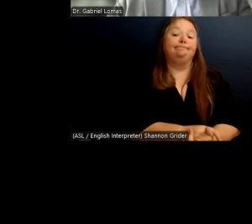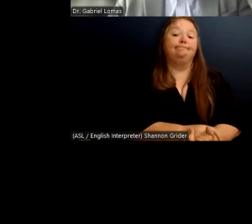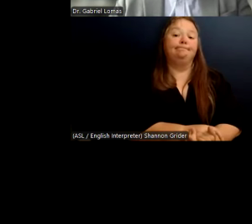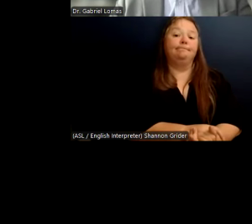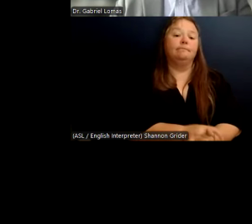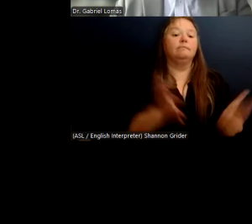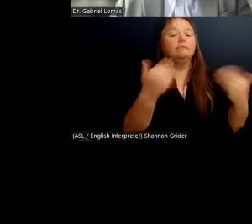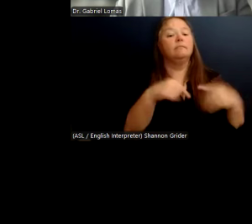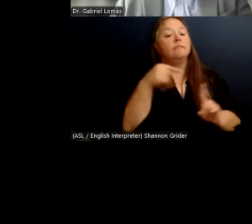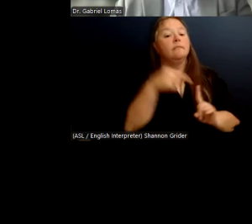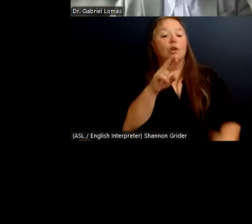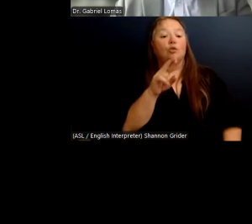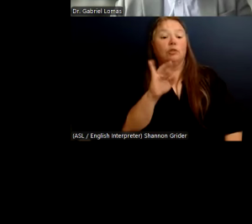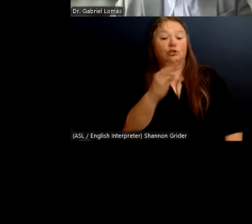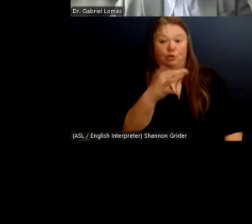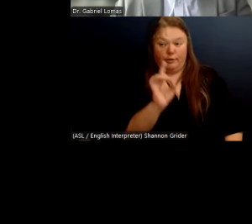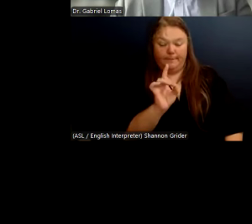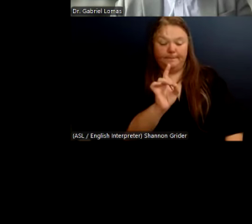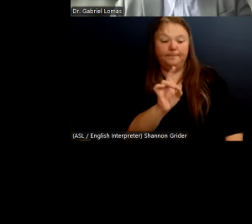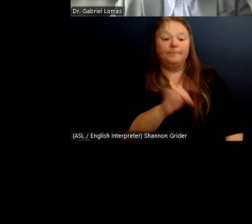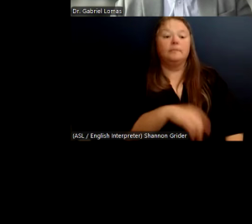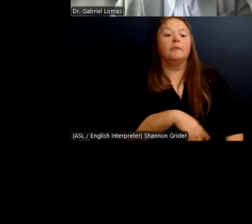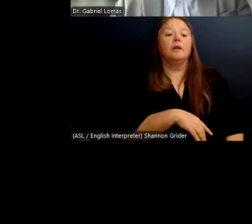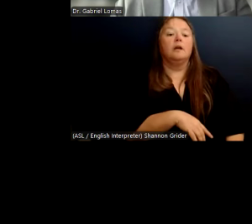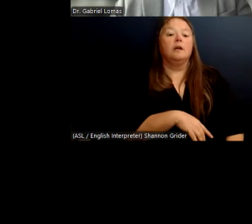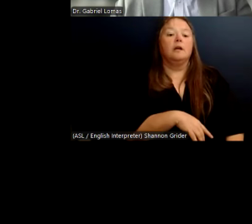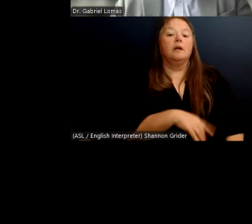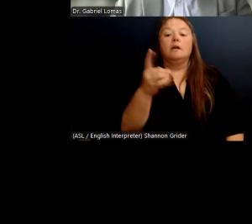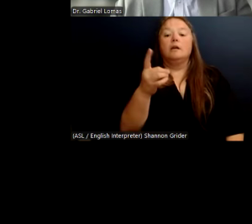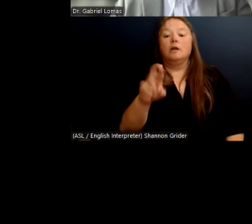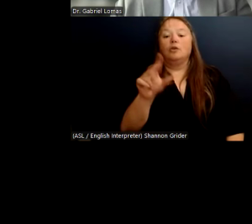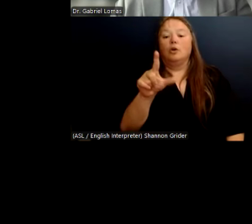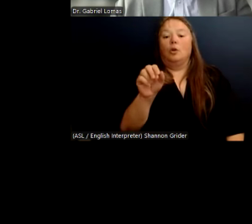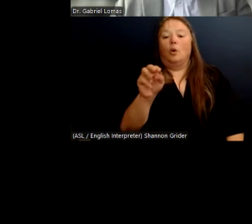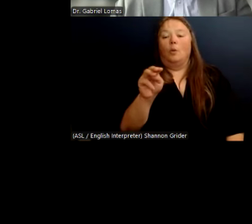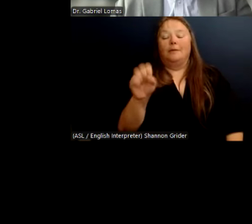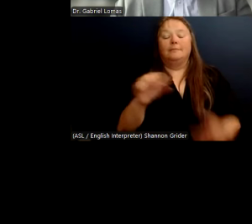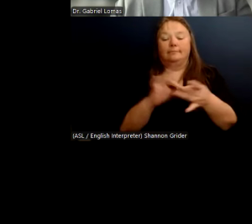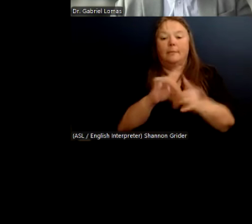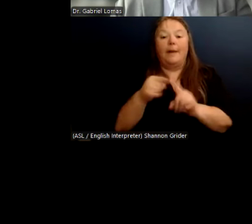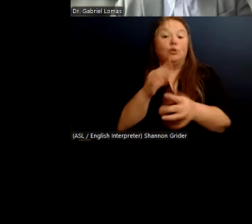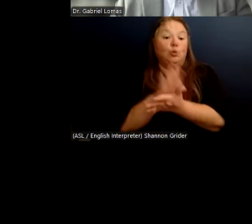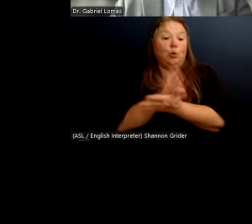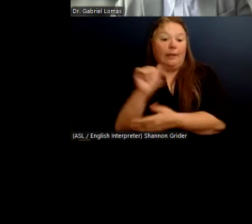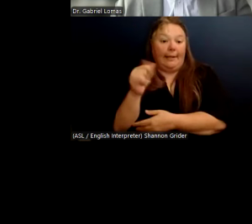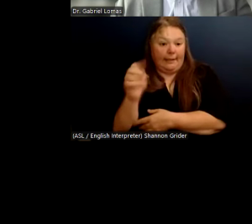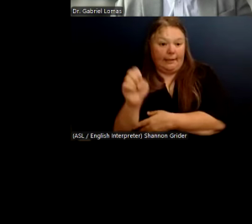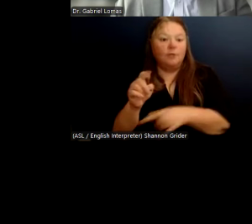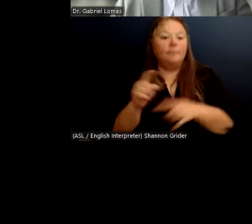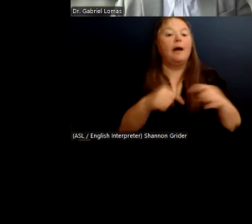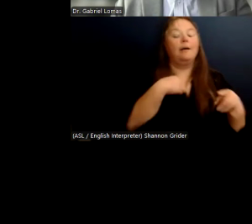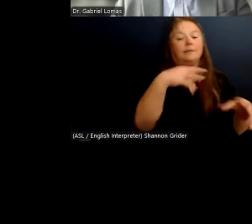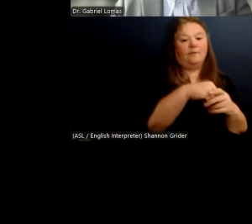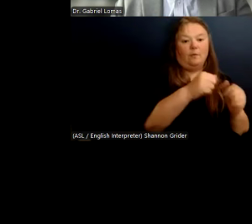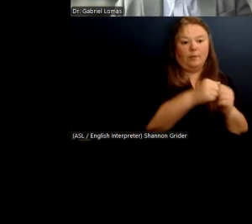Case of Richard. Dr. Lomas has talked a lot about school age. This is a case that I had been involved with. I worked at